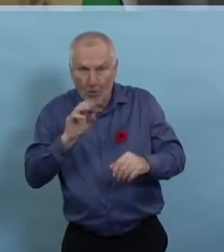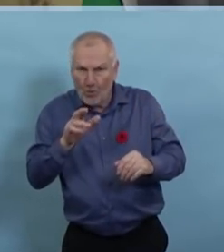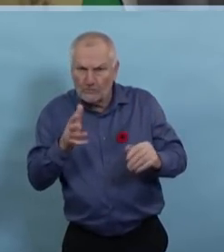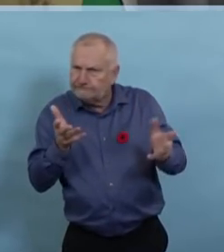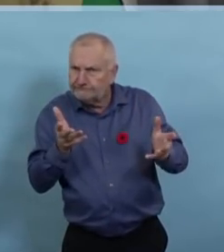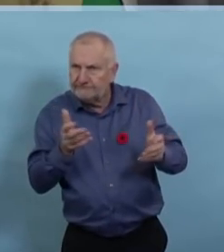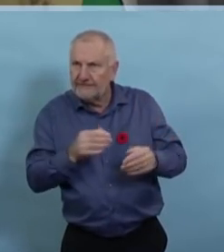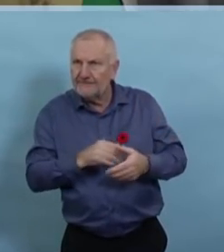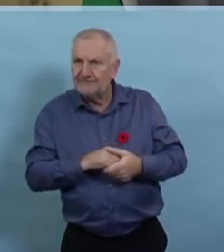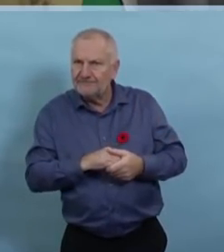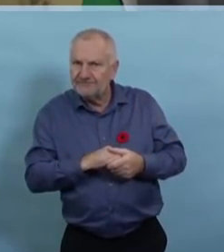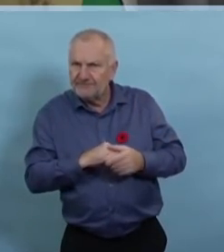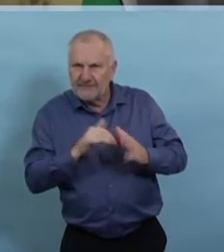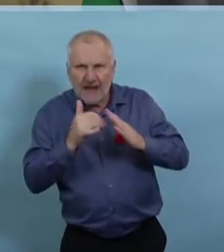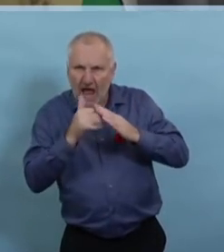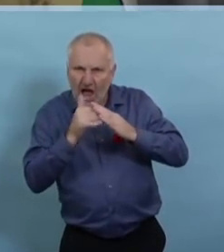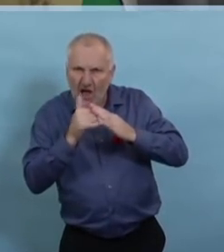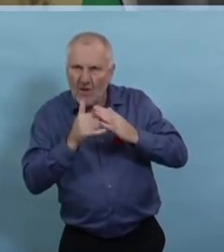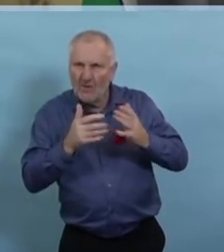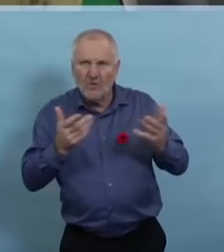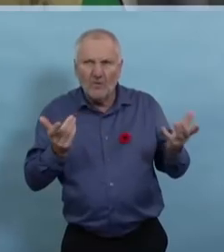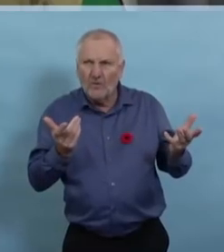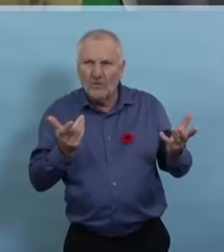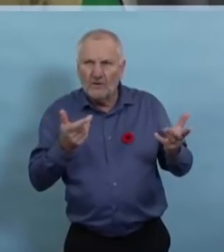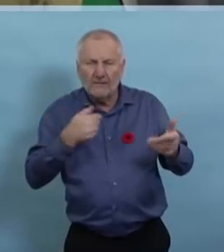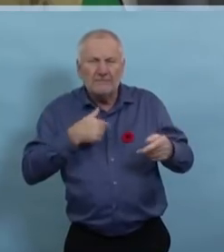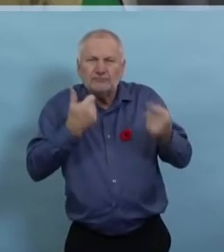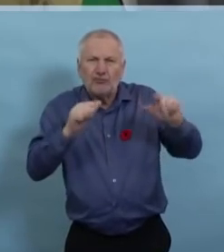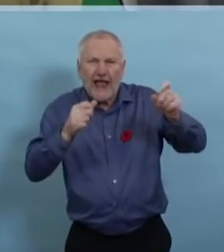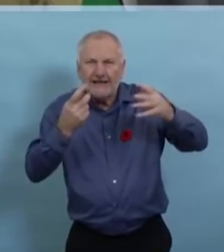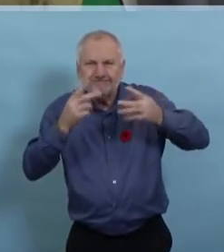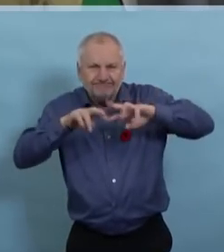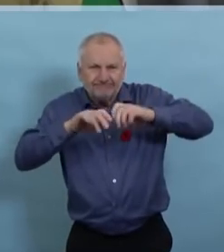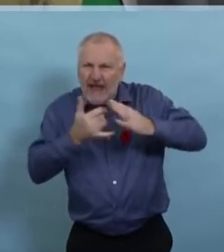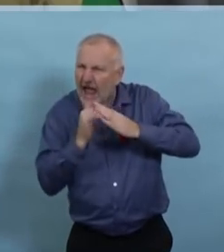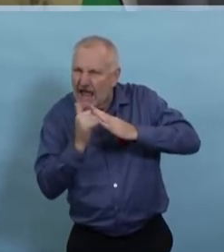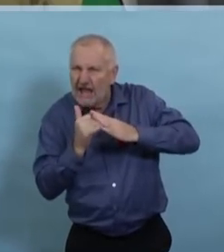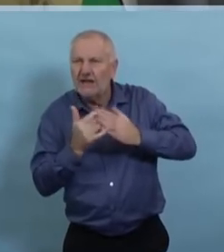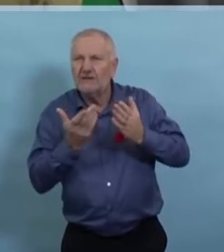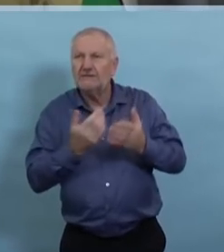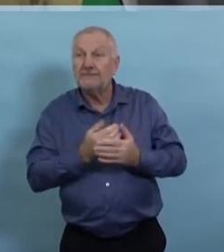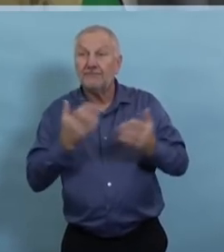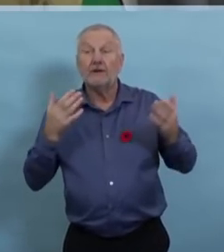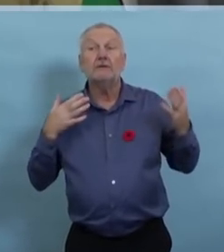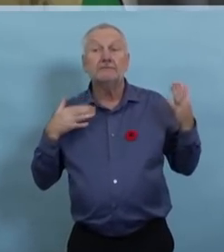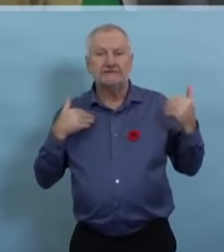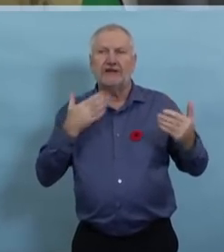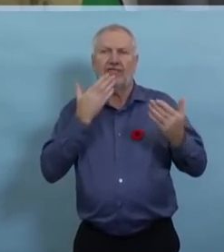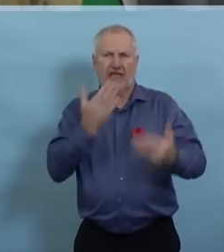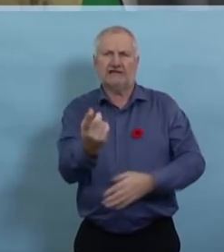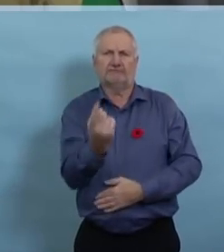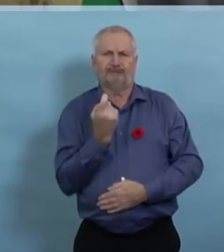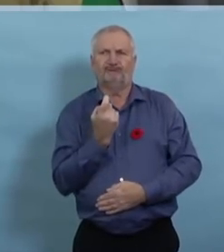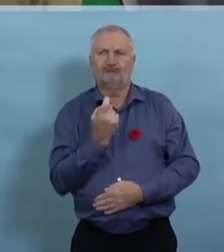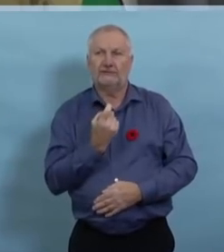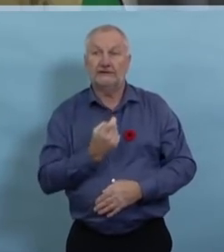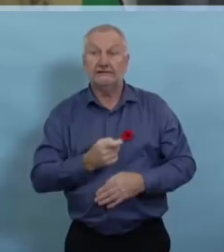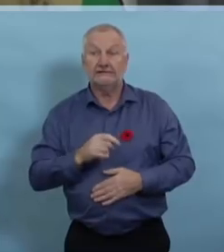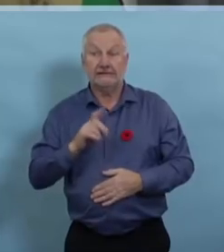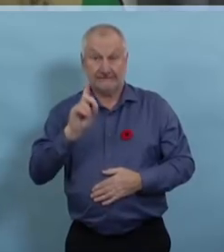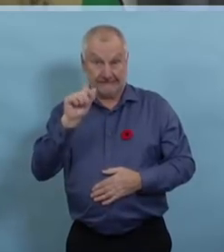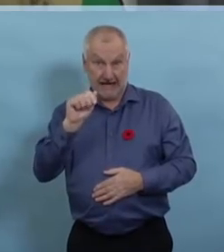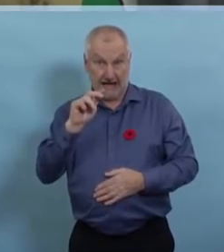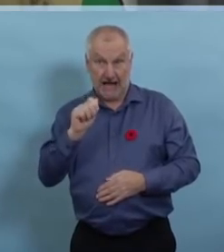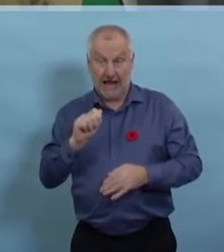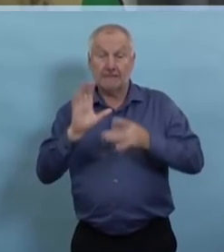Which grades and that? Like, I'm just trying to wrap my head around it. Yeah, thanks very much, Jeff. So, I mean, Dana will want to speak to this as well, I'm